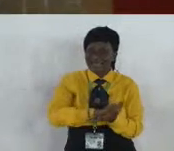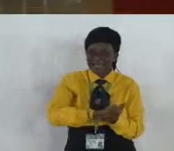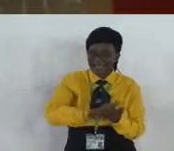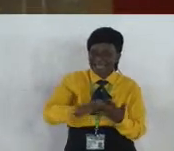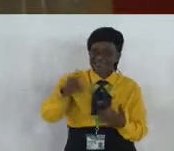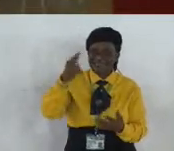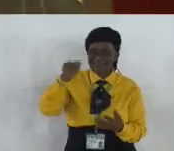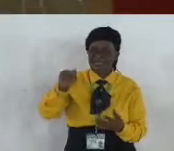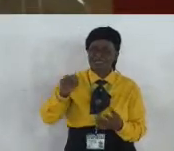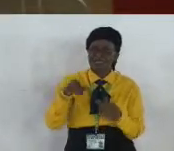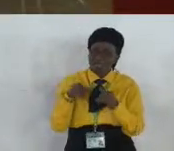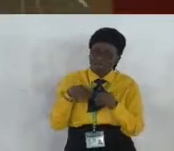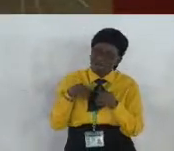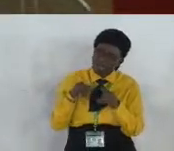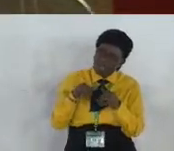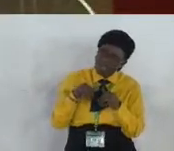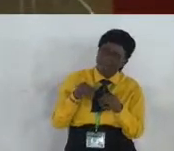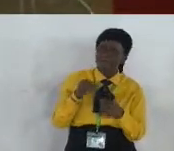from leprosy.